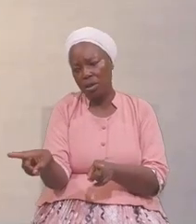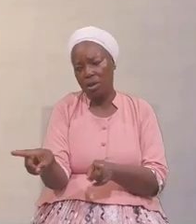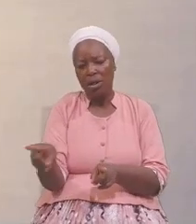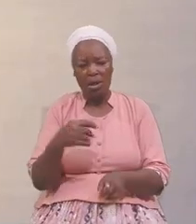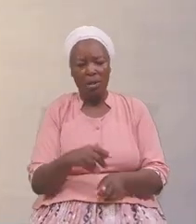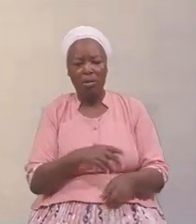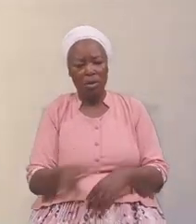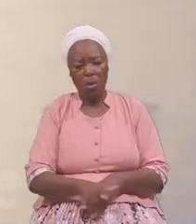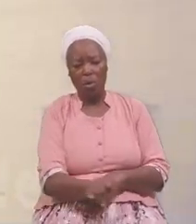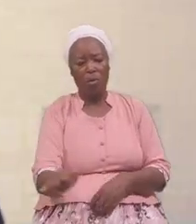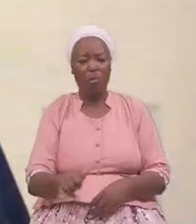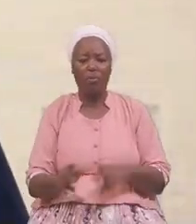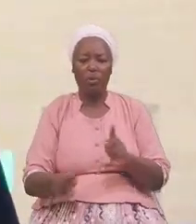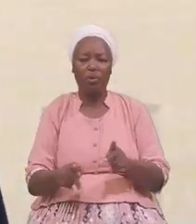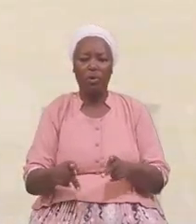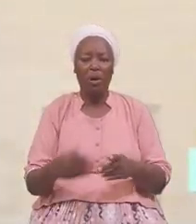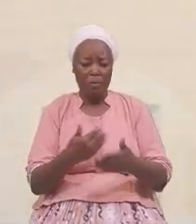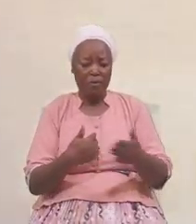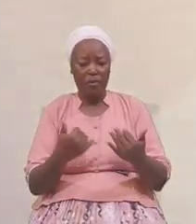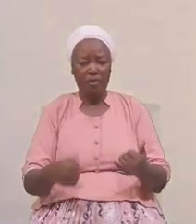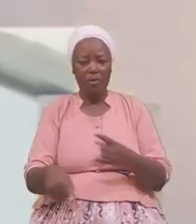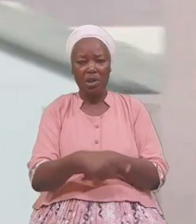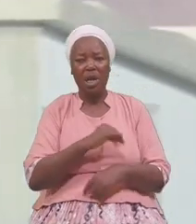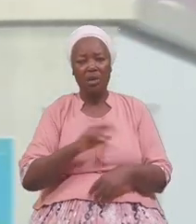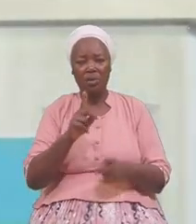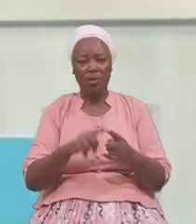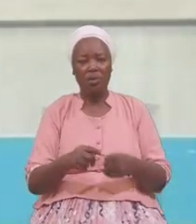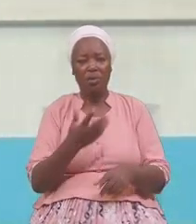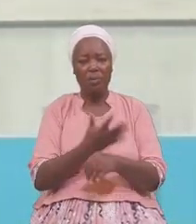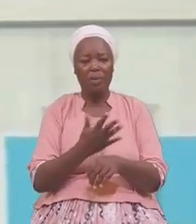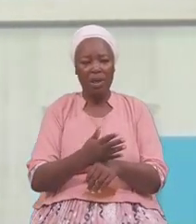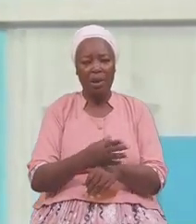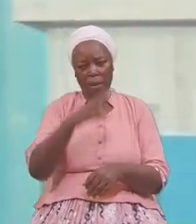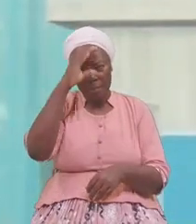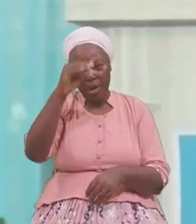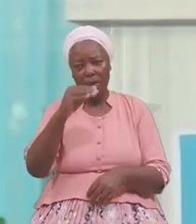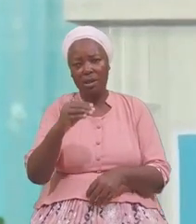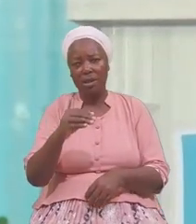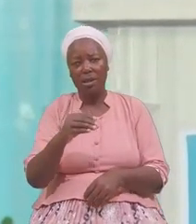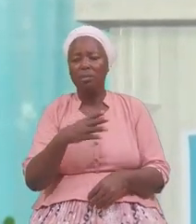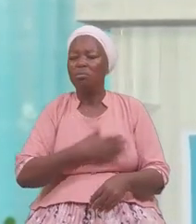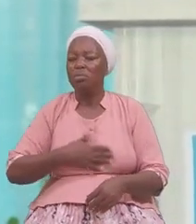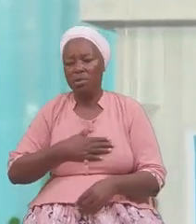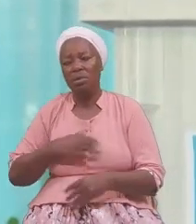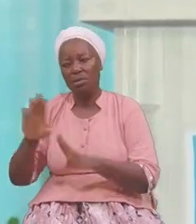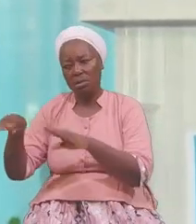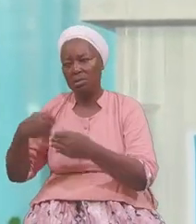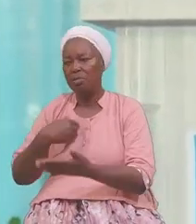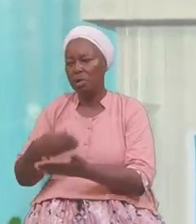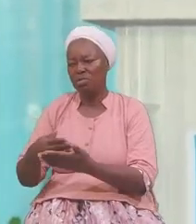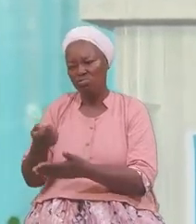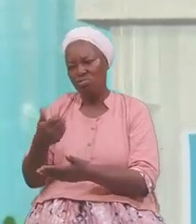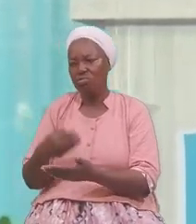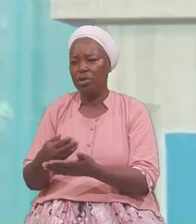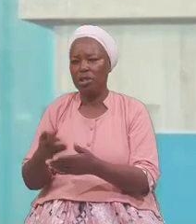people. Before today, I used to beg human beings, give me some pennies there. But